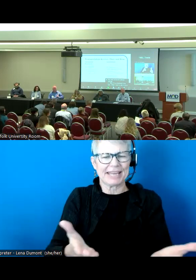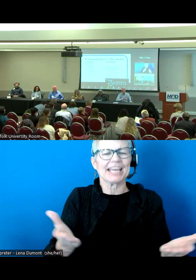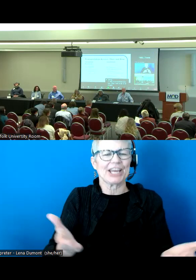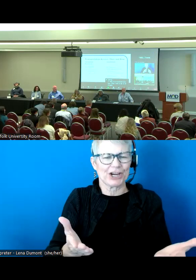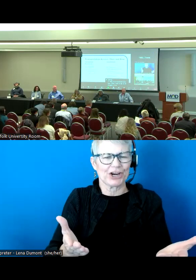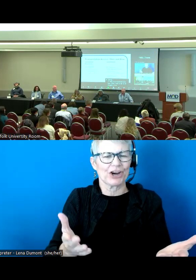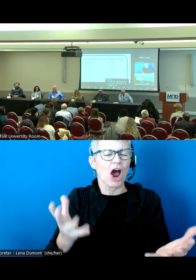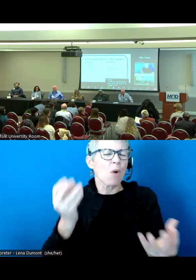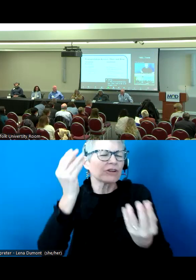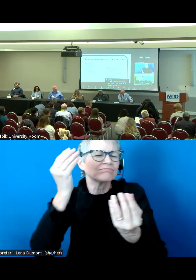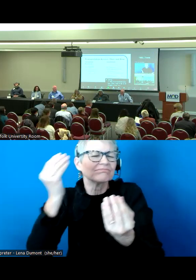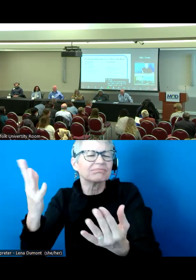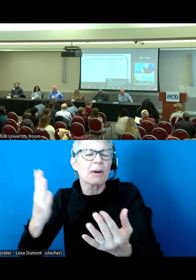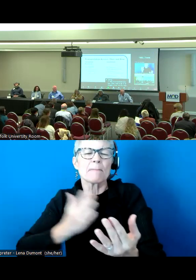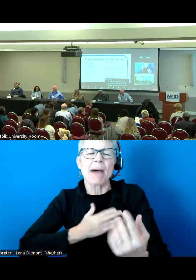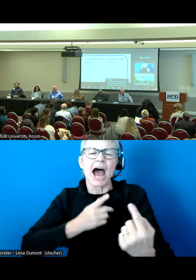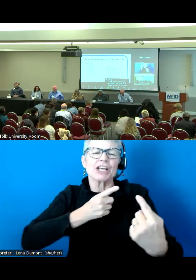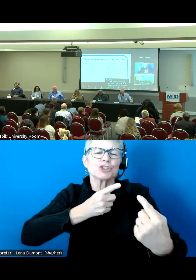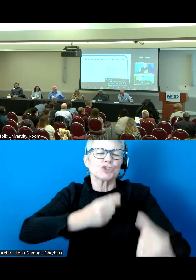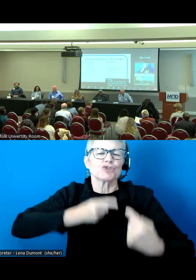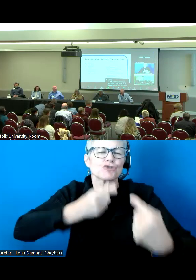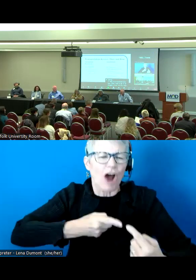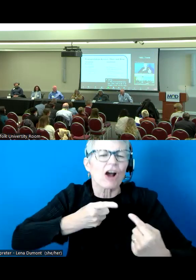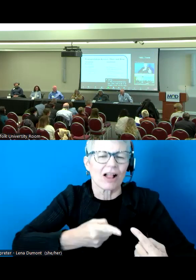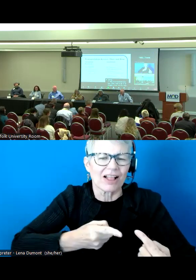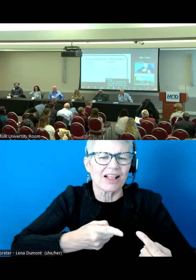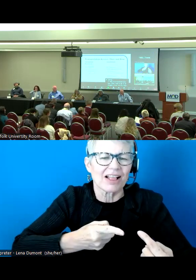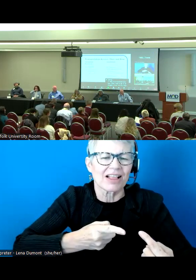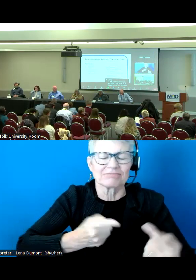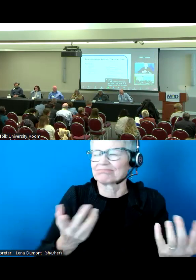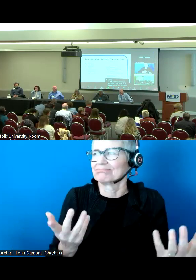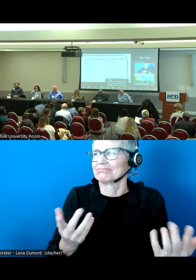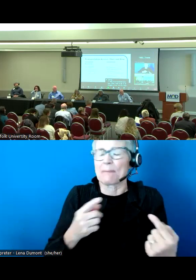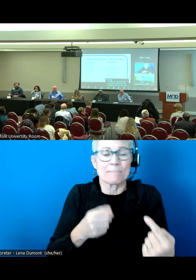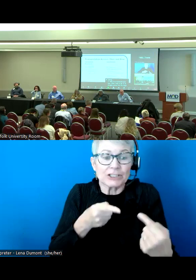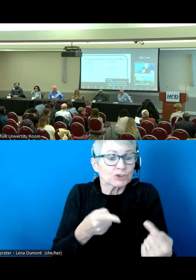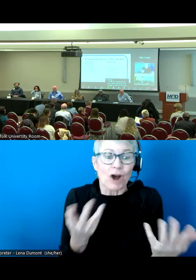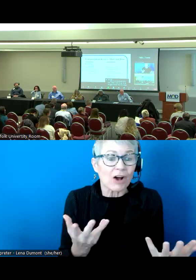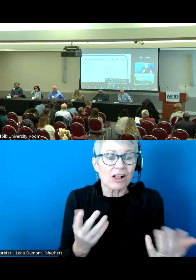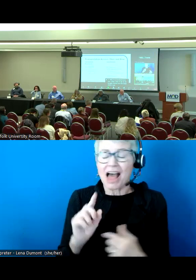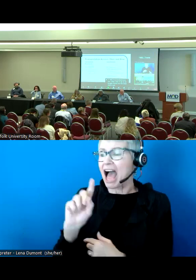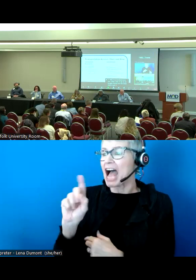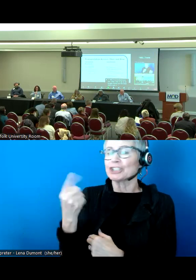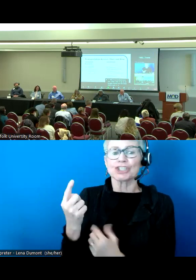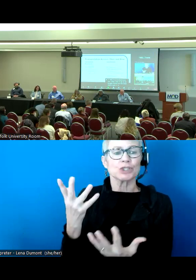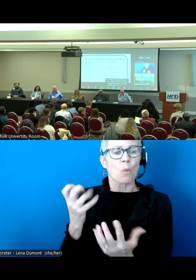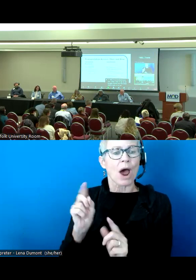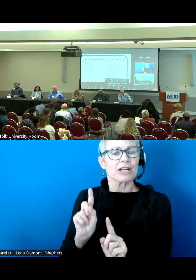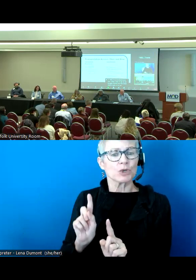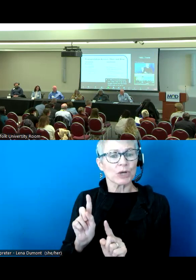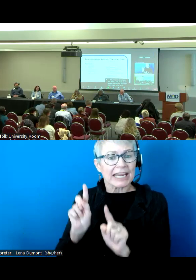simple desire to get to my job so that I could help out other